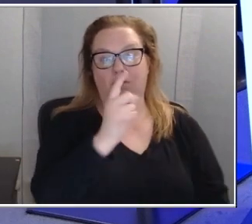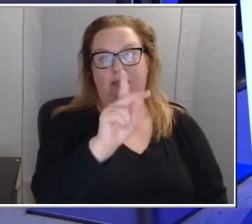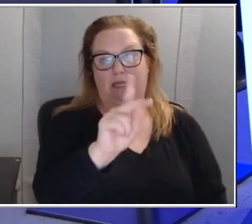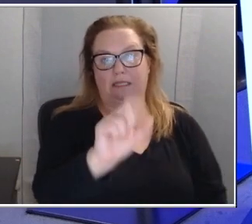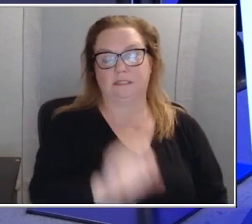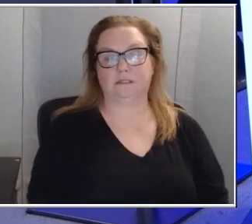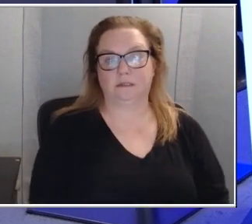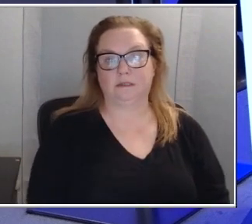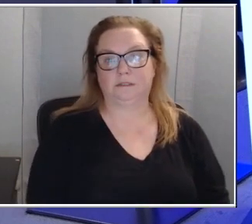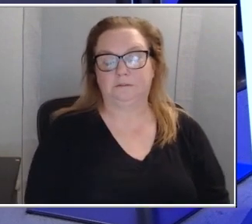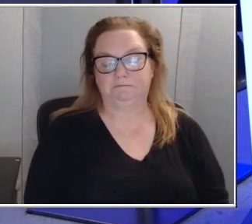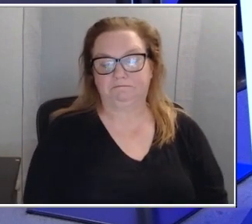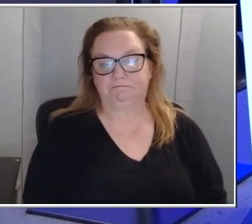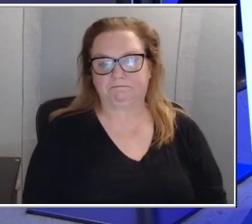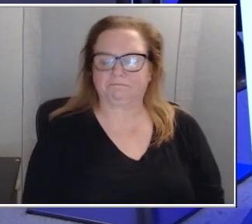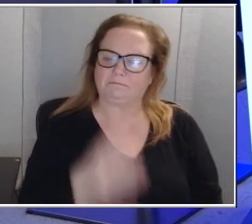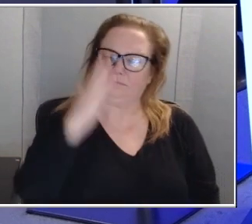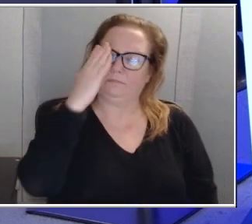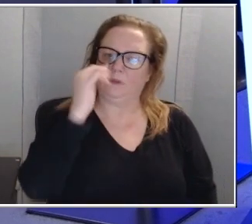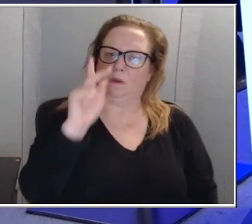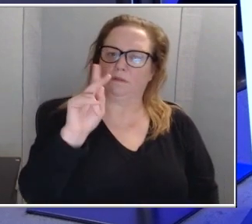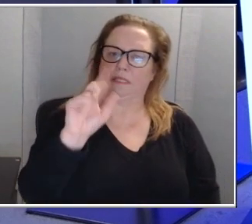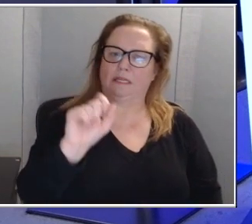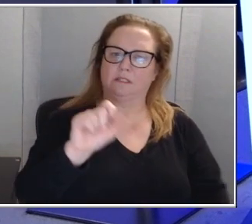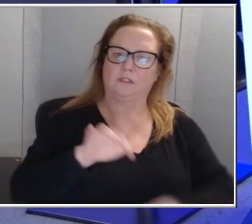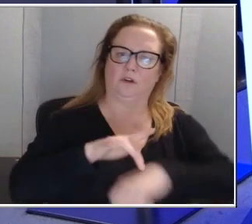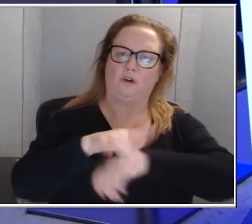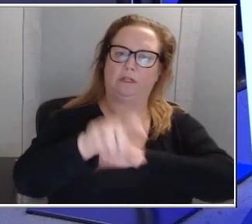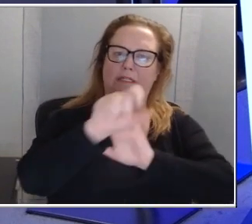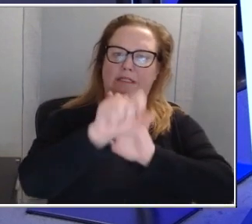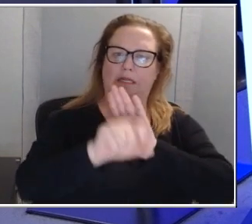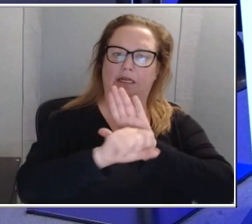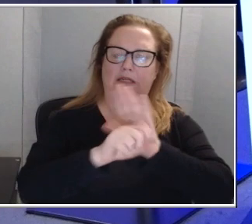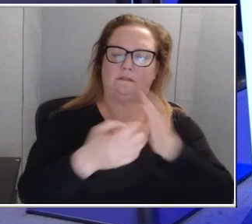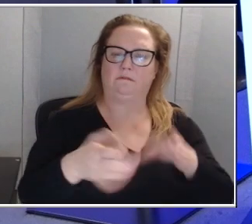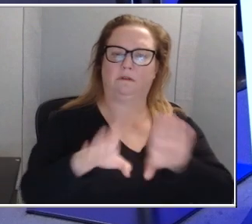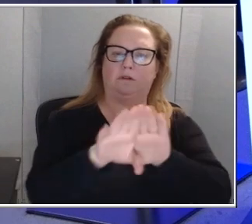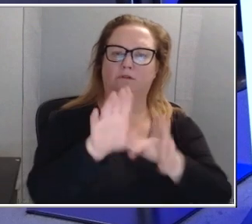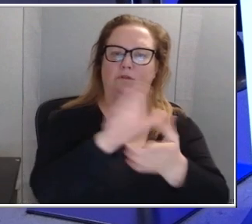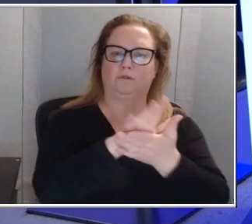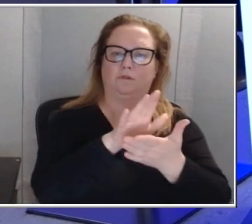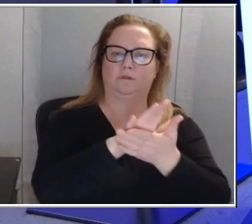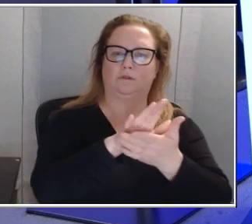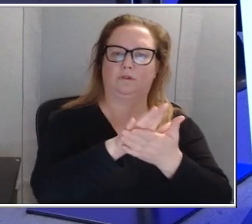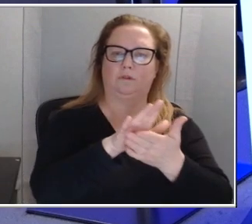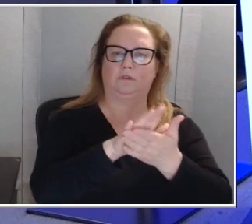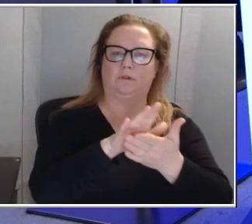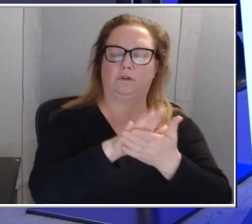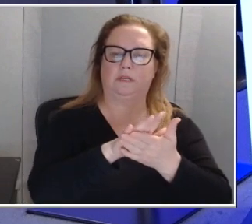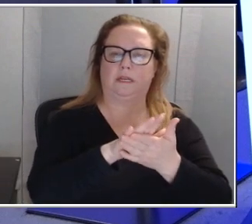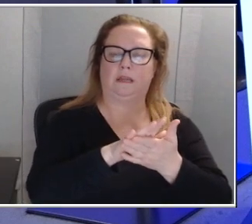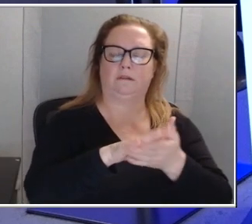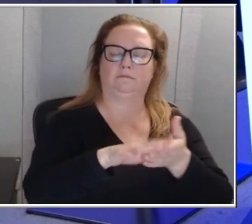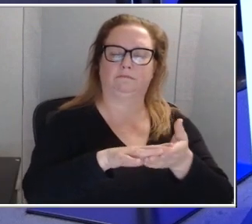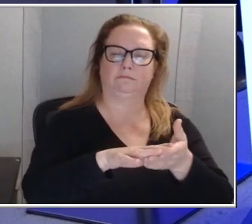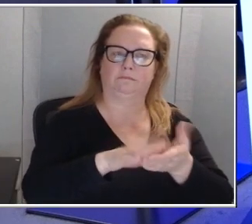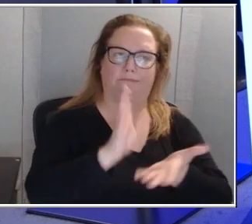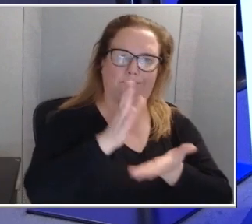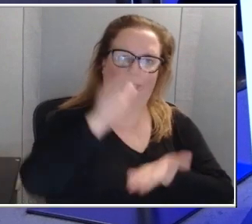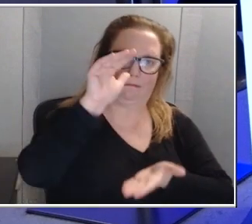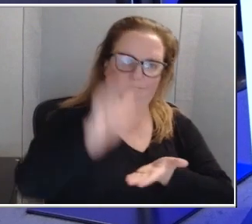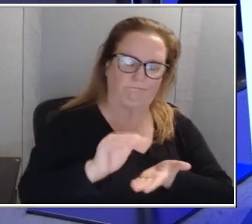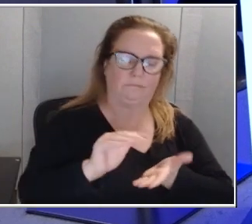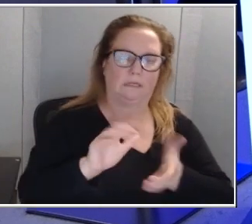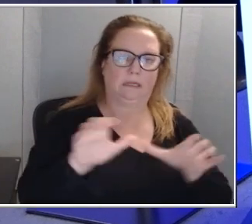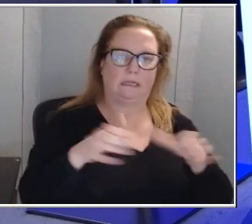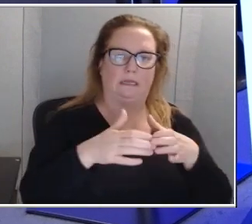So, why was Kansas one of the early states to invoke school closures and to dissuade mass gatherings? Well, how did you guys come to that? You mean other